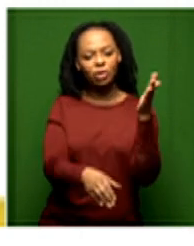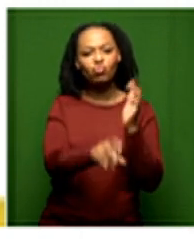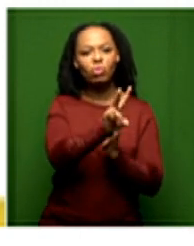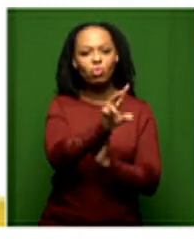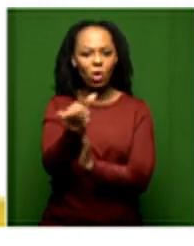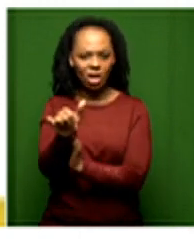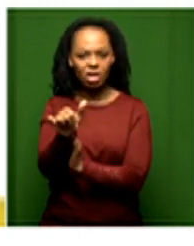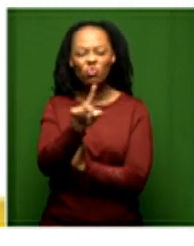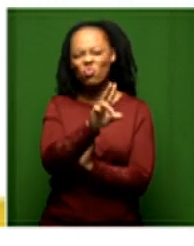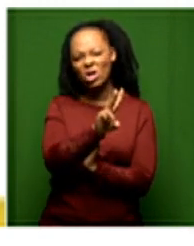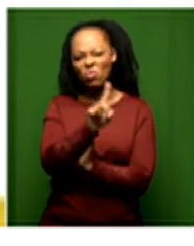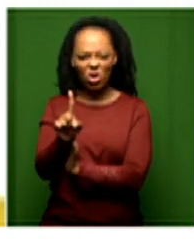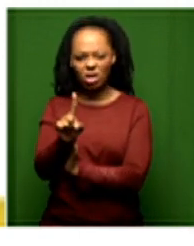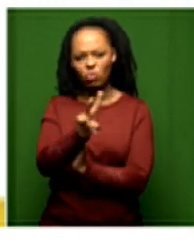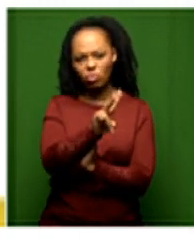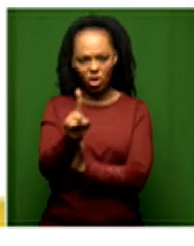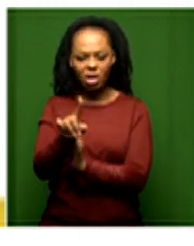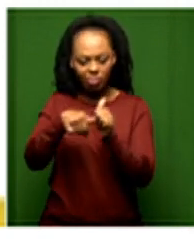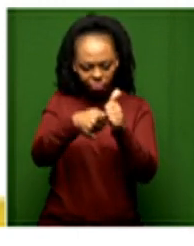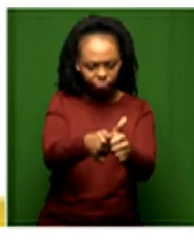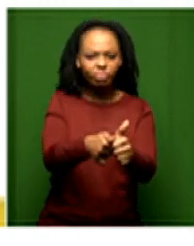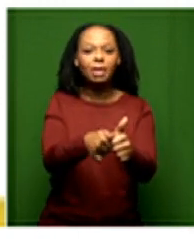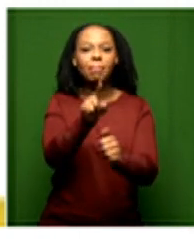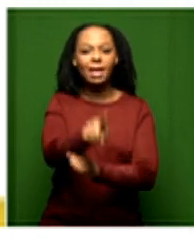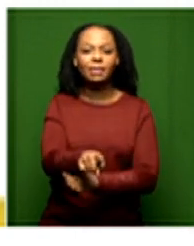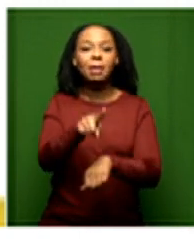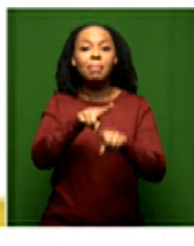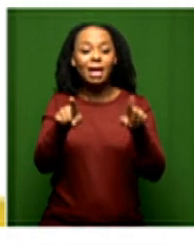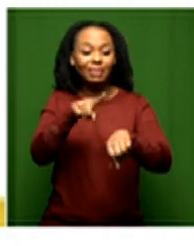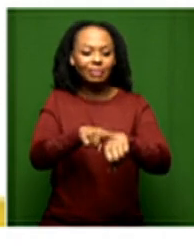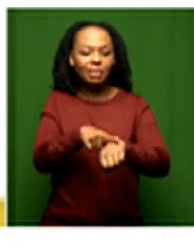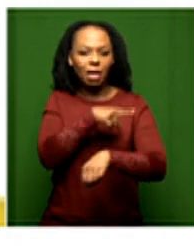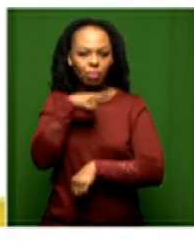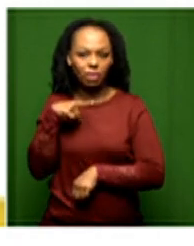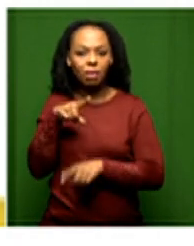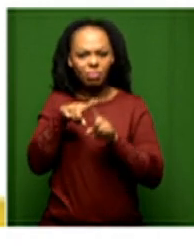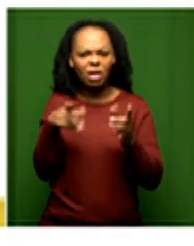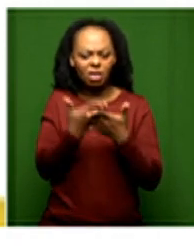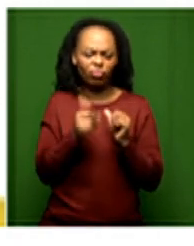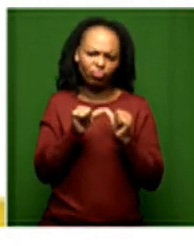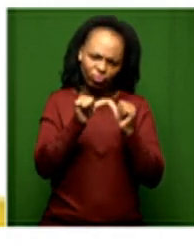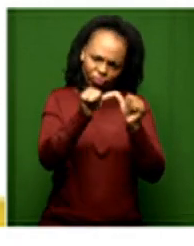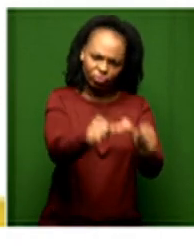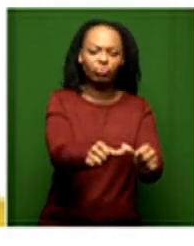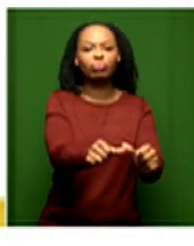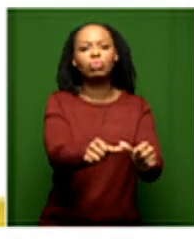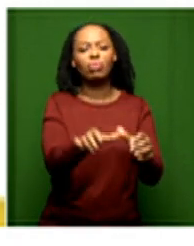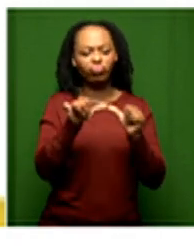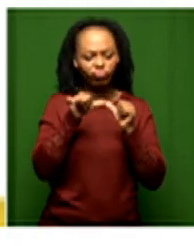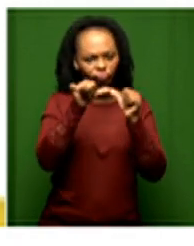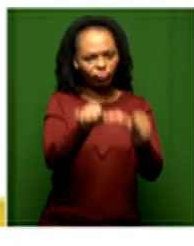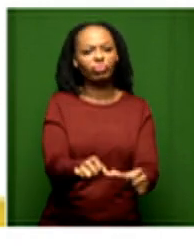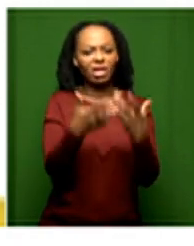the Section 21 application. It takes time, but in the meantime, they can continue with